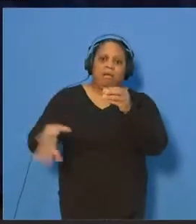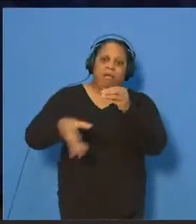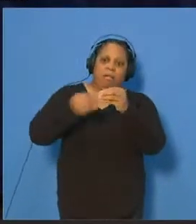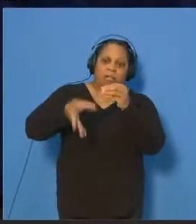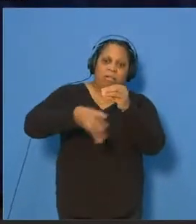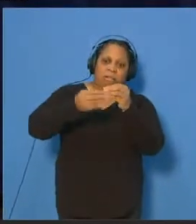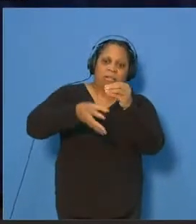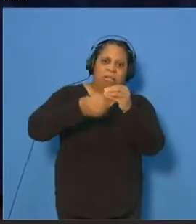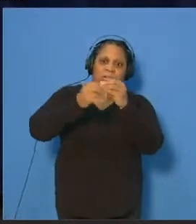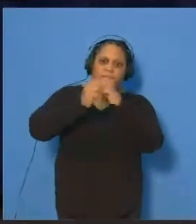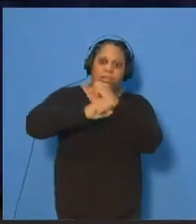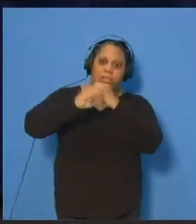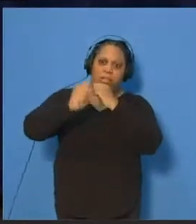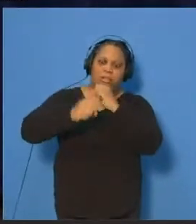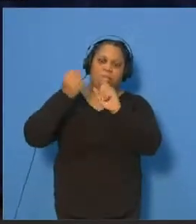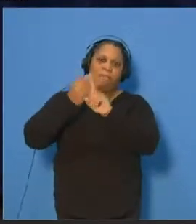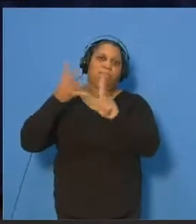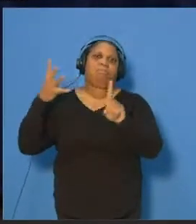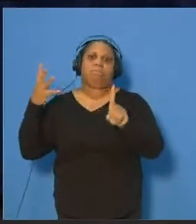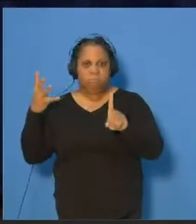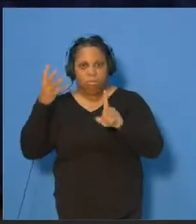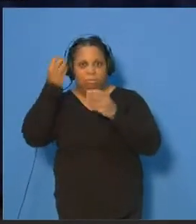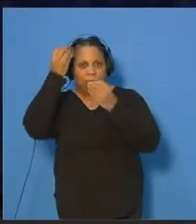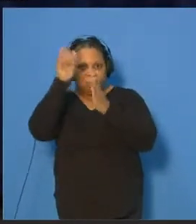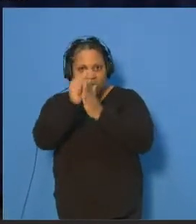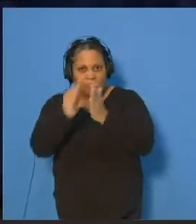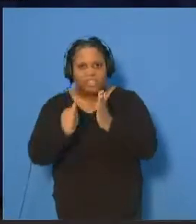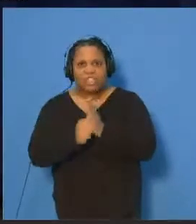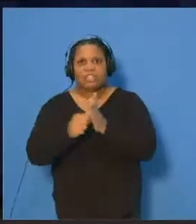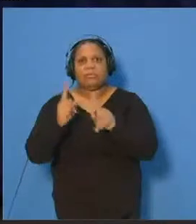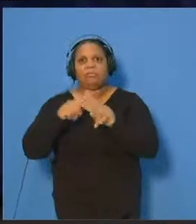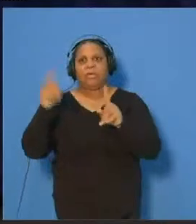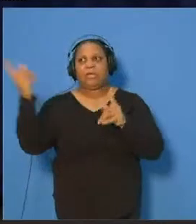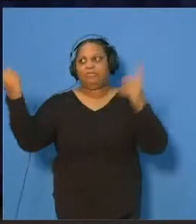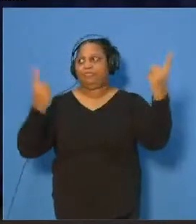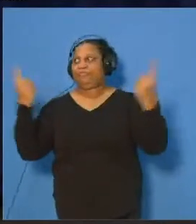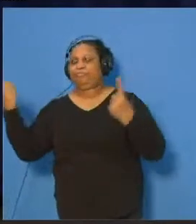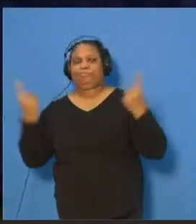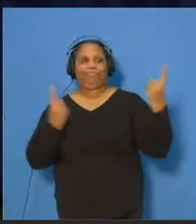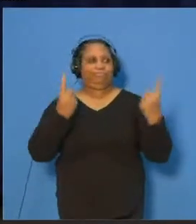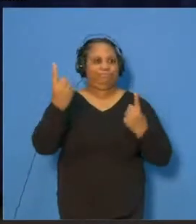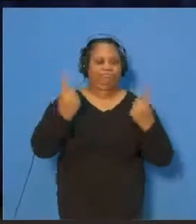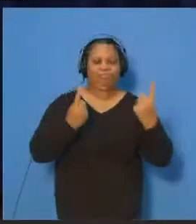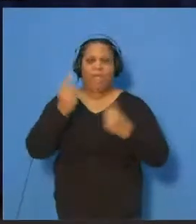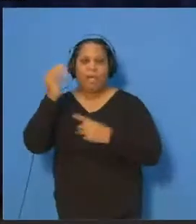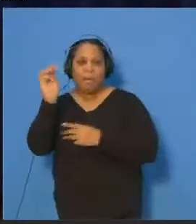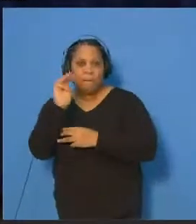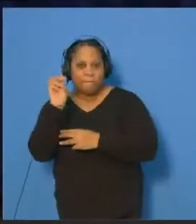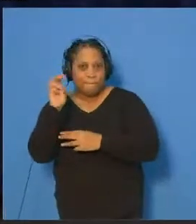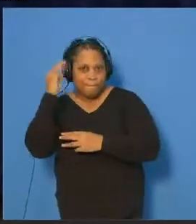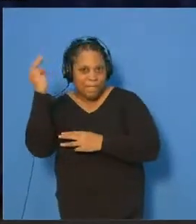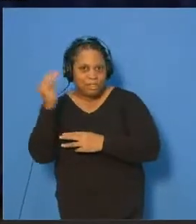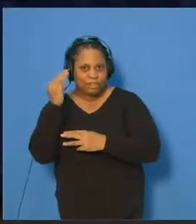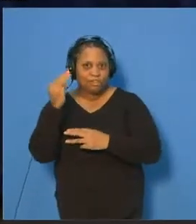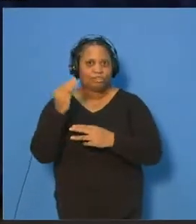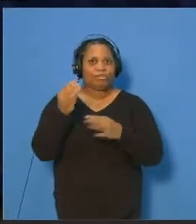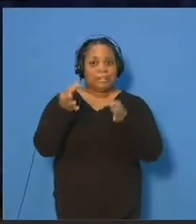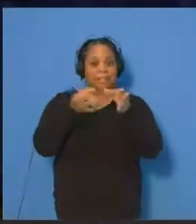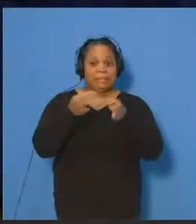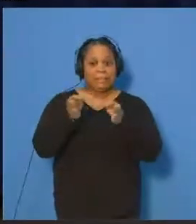so it's going to be a pretty big one. But we're having cabinet papers that are coming in from all various ministries that are detailing the reopening